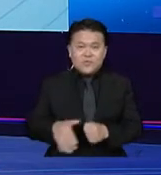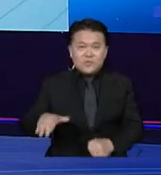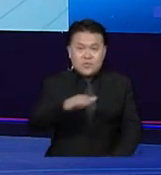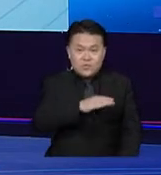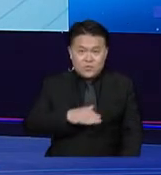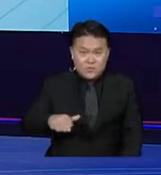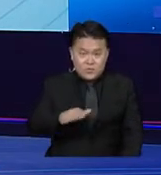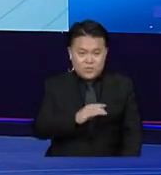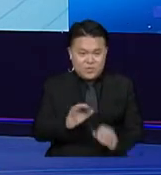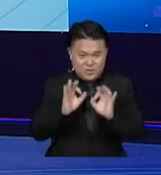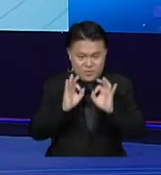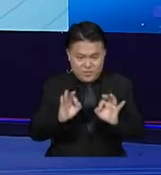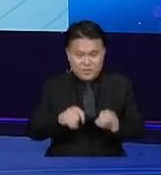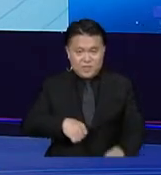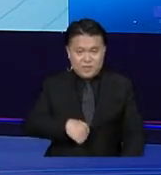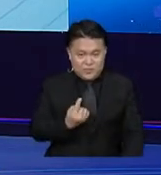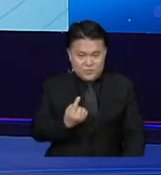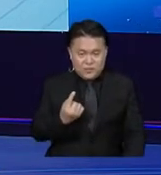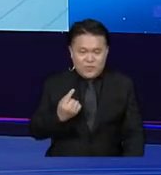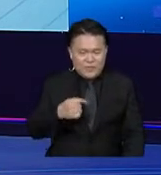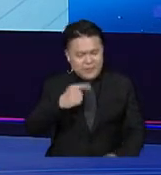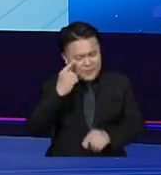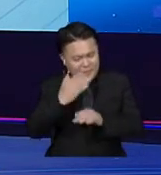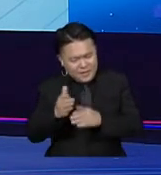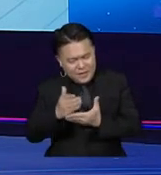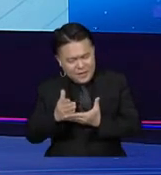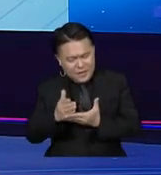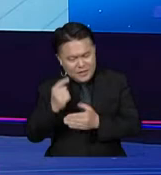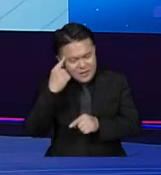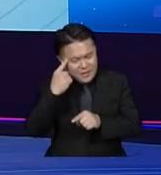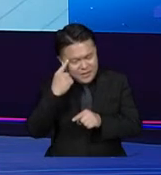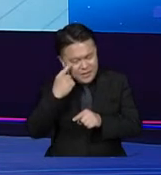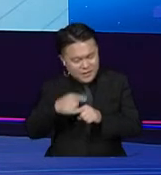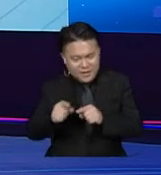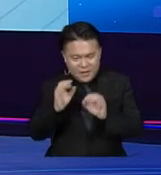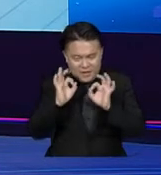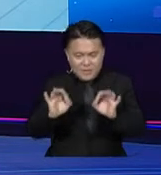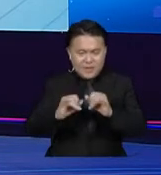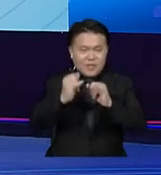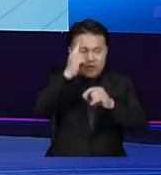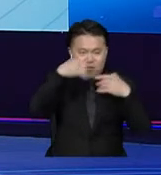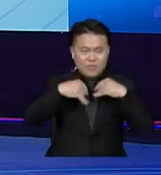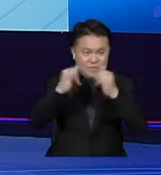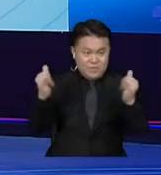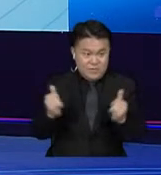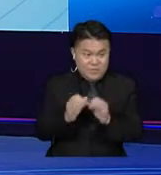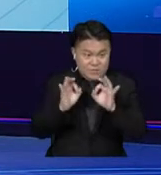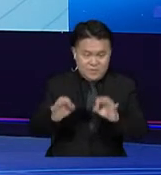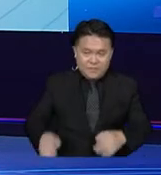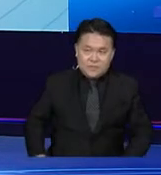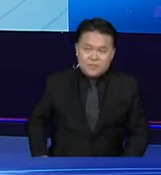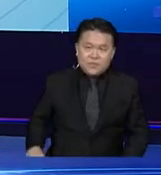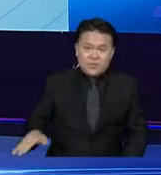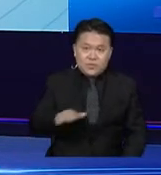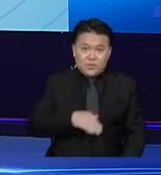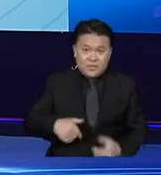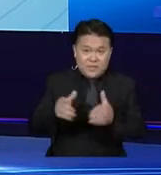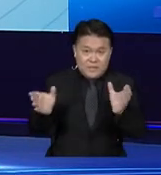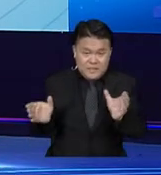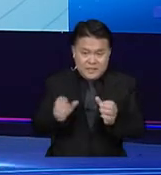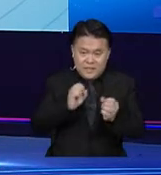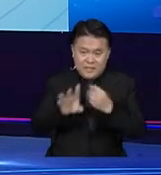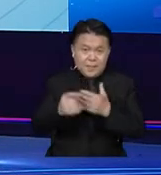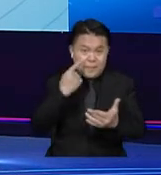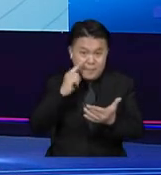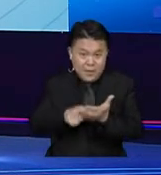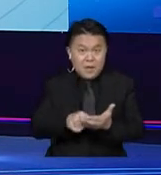build governments and societies that crumble. If we're correct, we flourish. Together with my wife, Vanessa Woods,